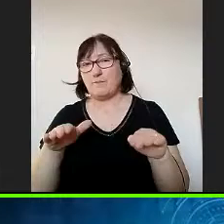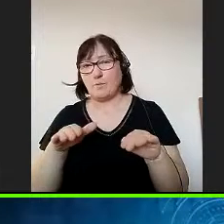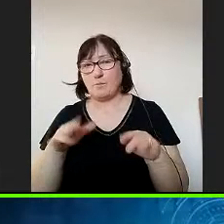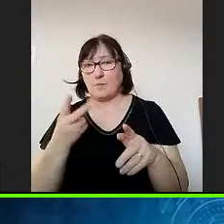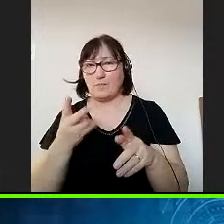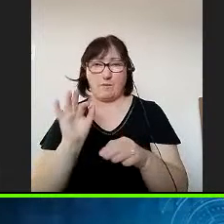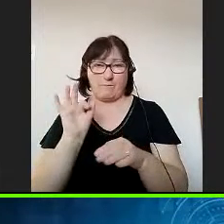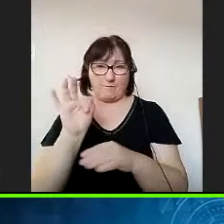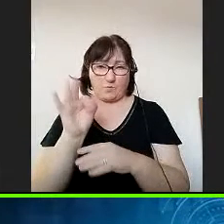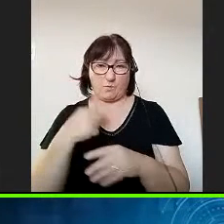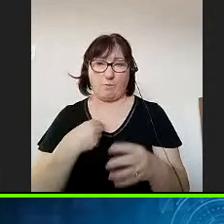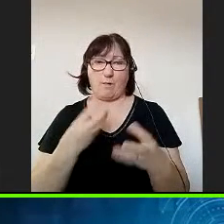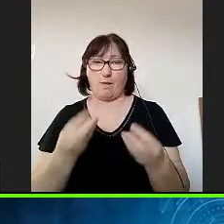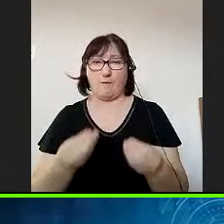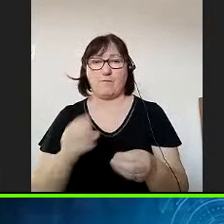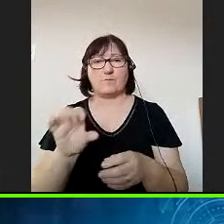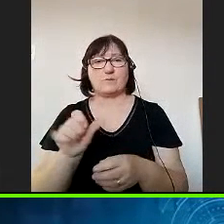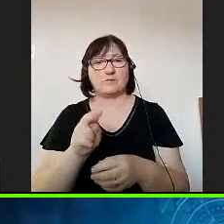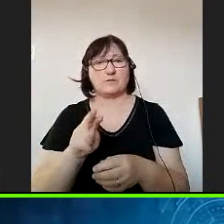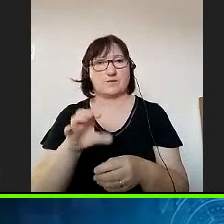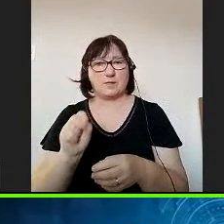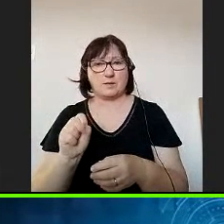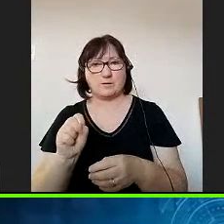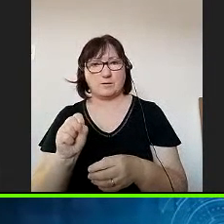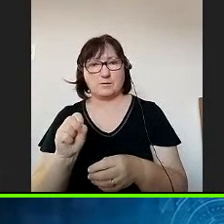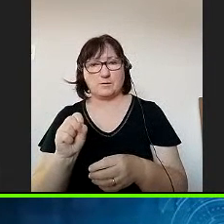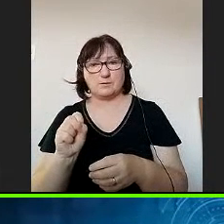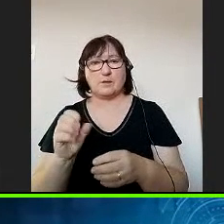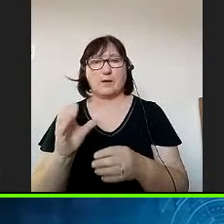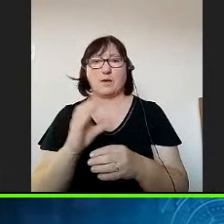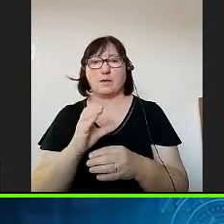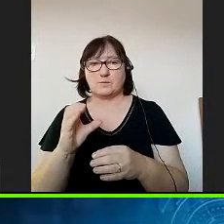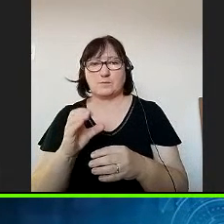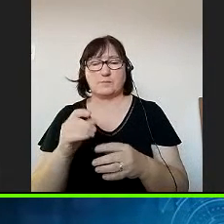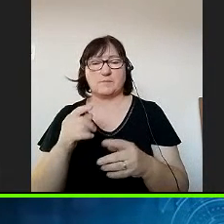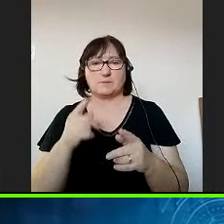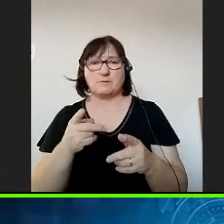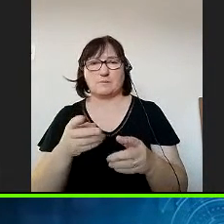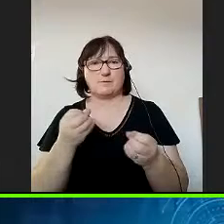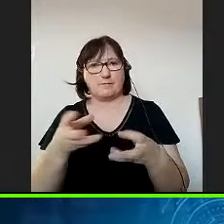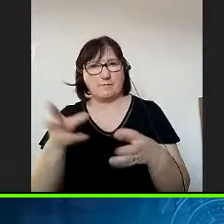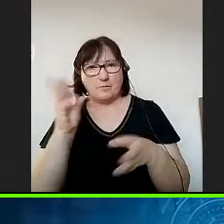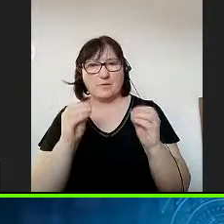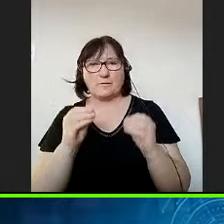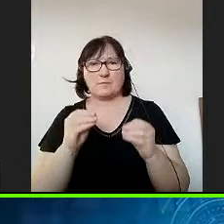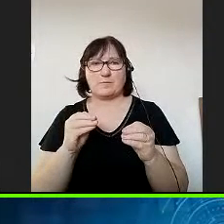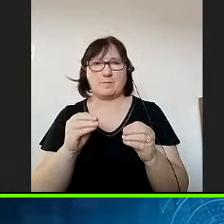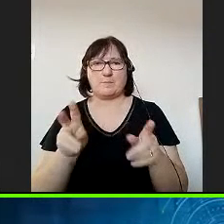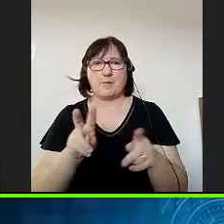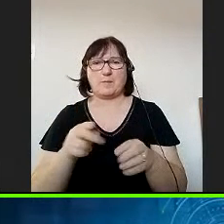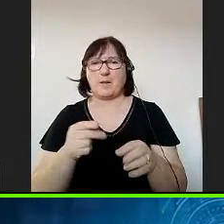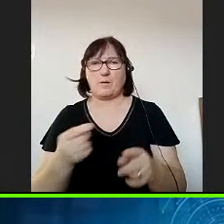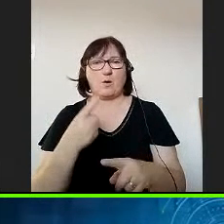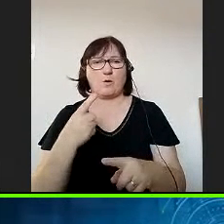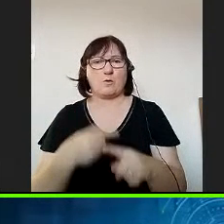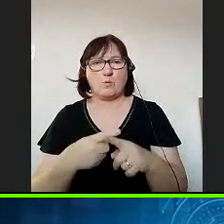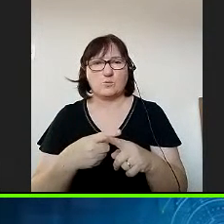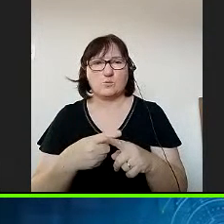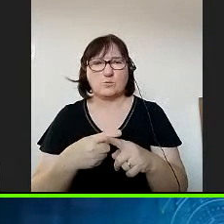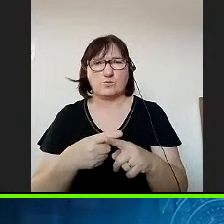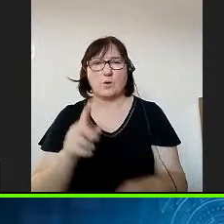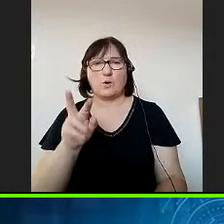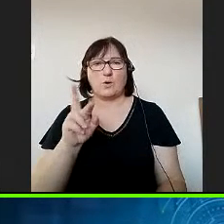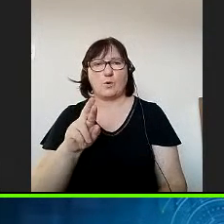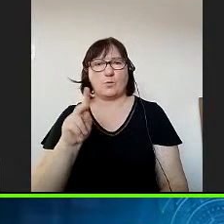by SARS Customs are made public? Something similar to the cross rulings. Lydia, if you